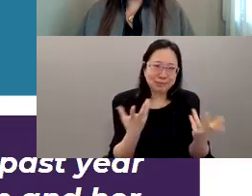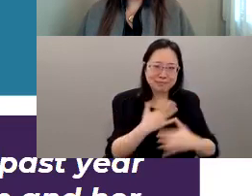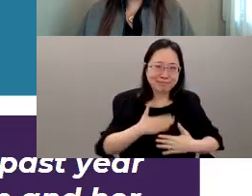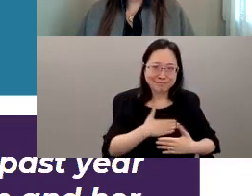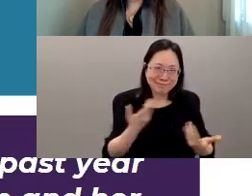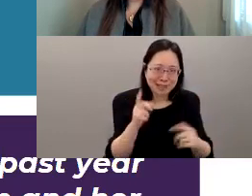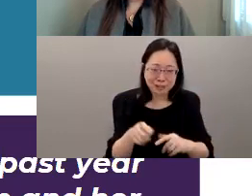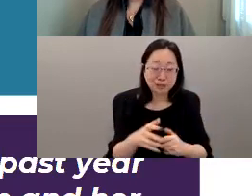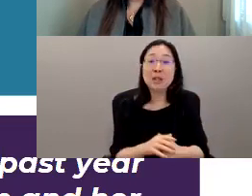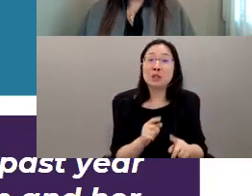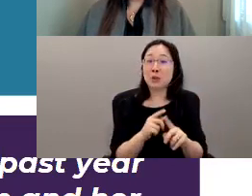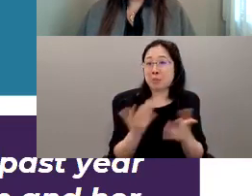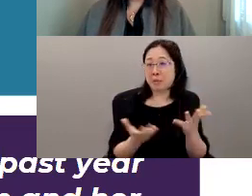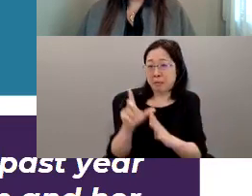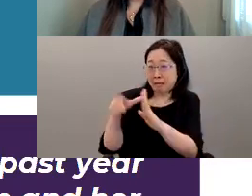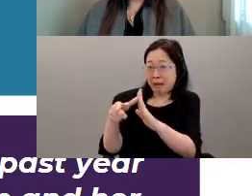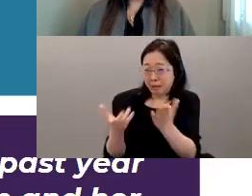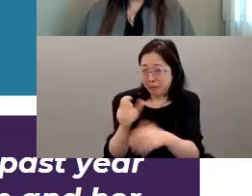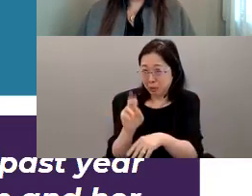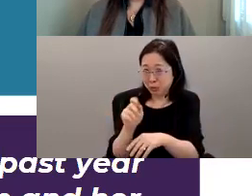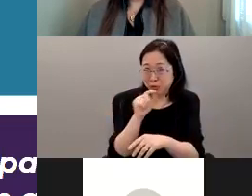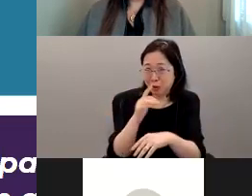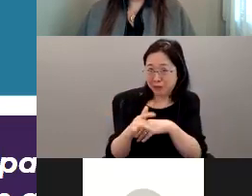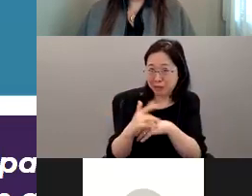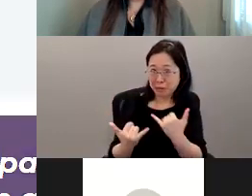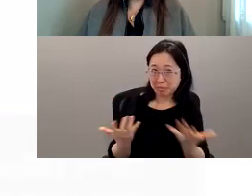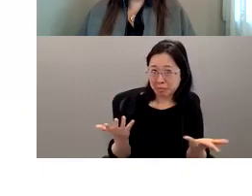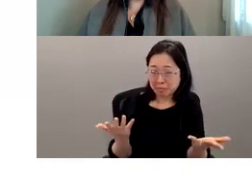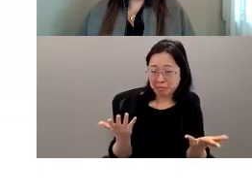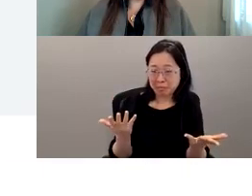join after. She might be busy at the moment.